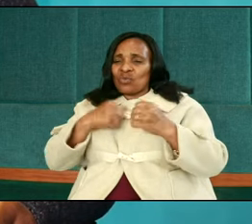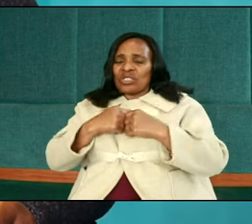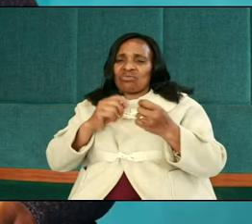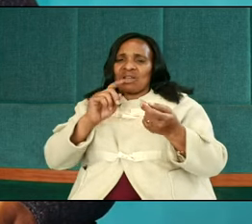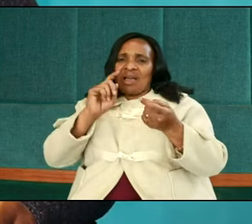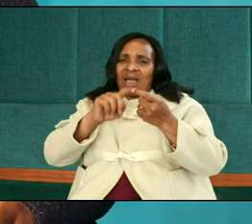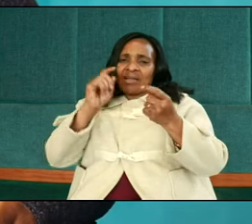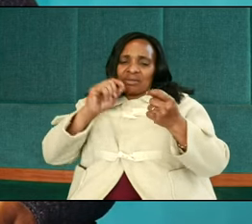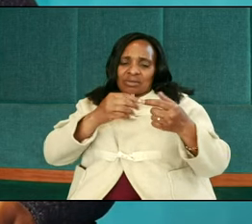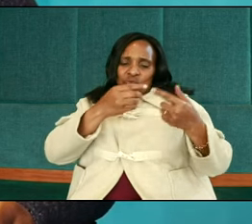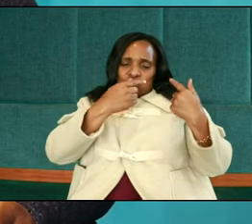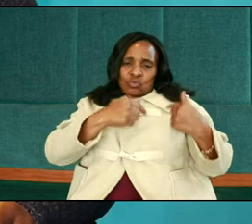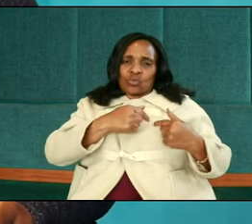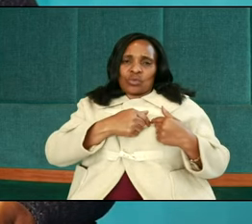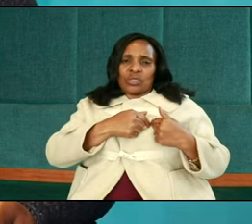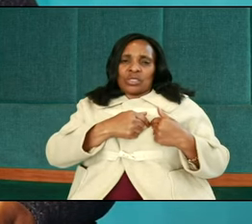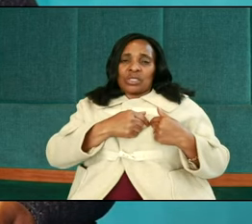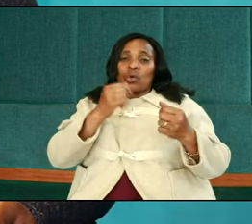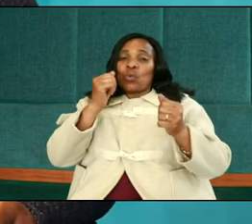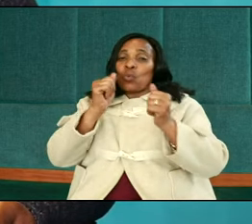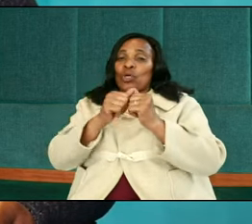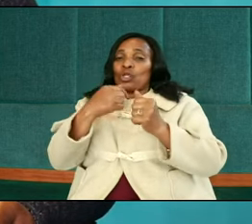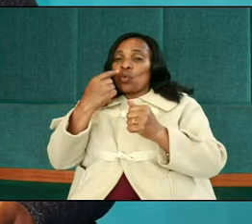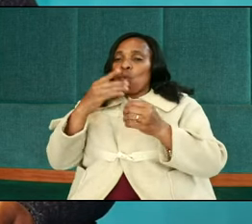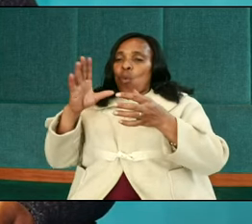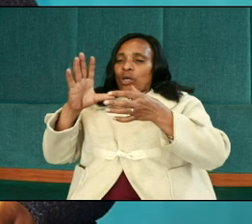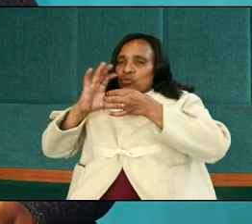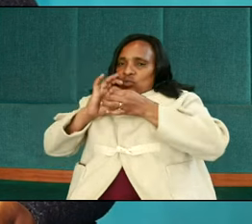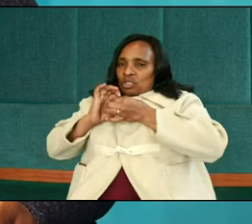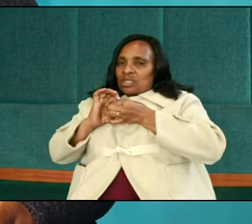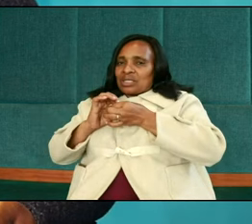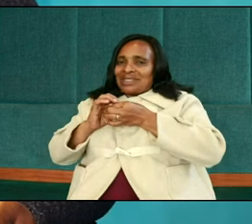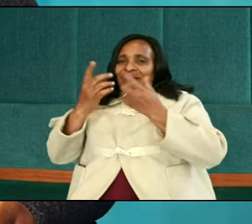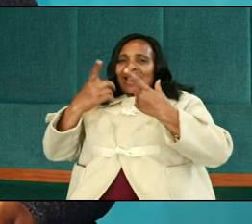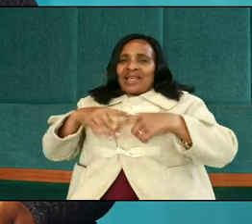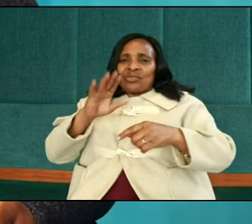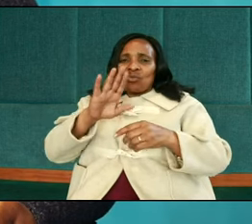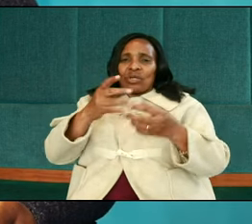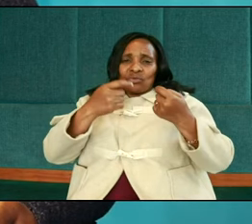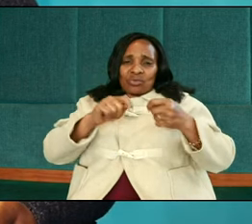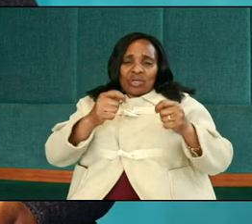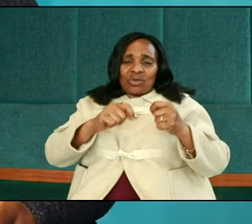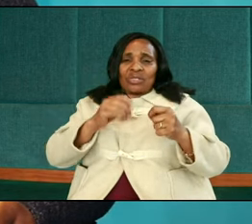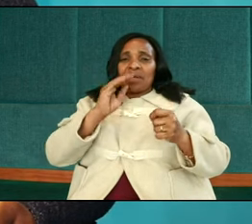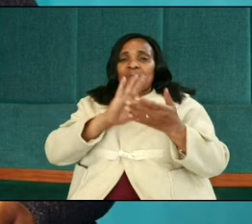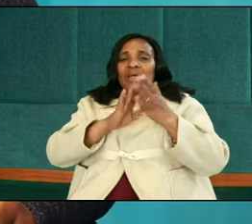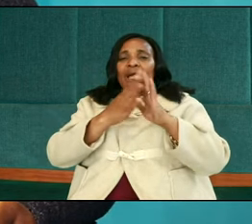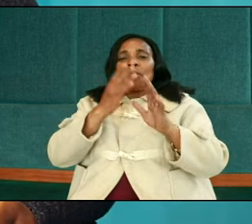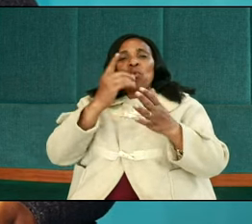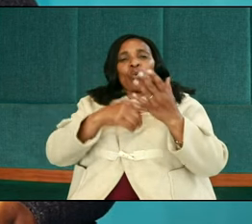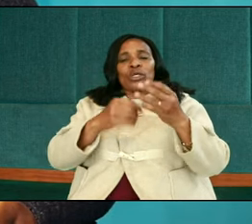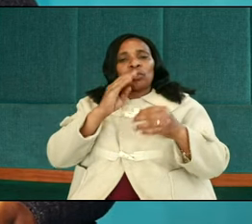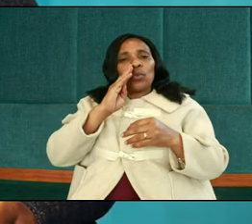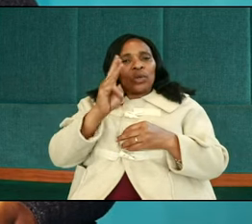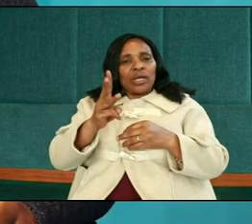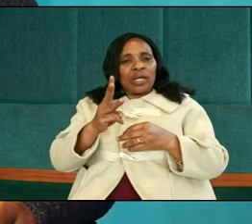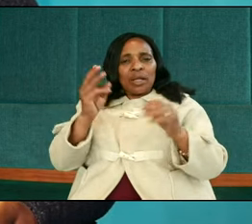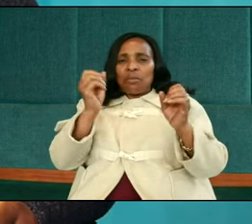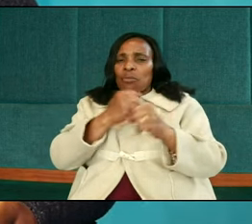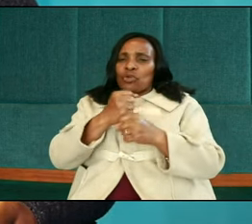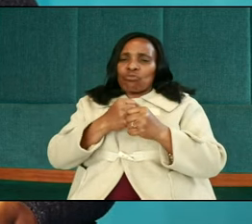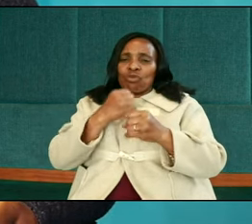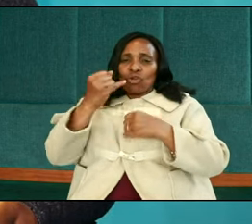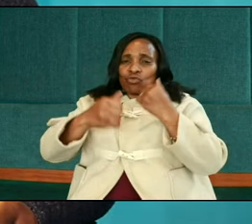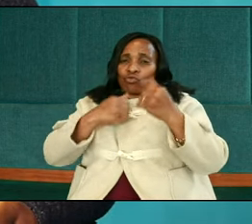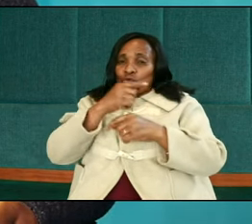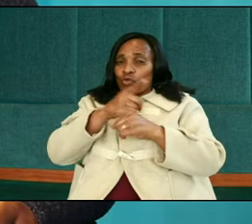and injure those with whom we associate. Let your trials be what they will, Nothing can seriously